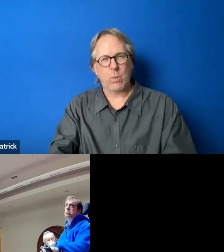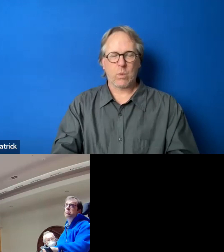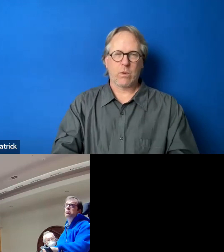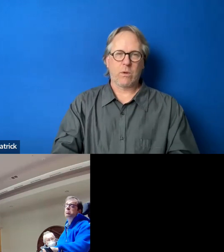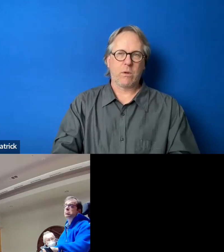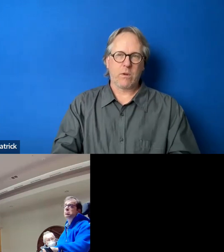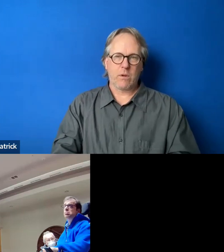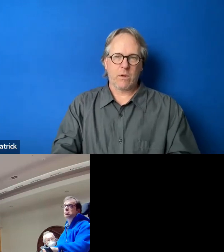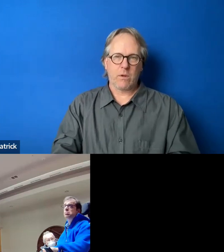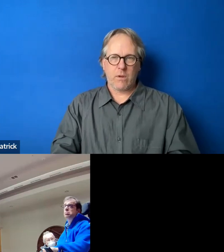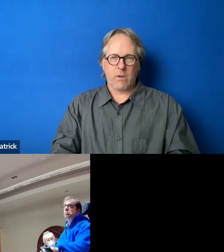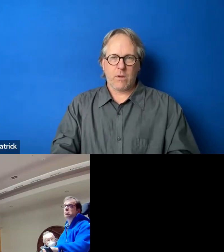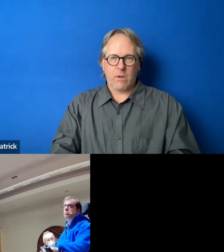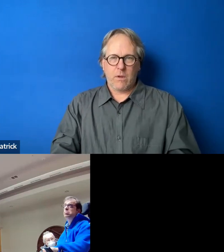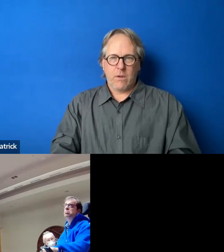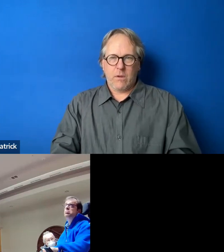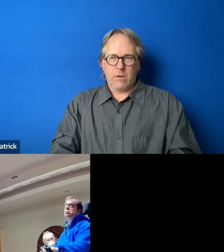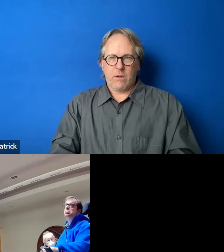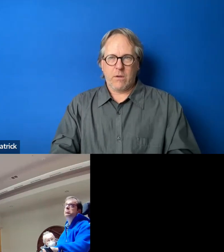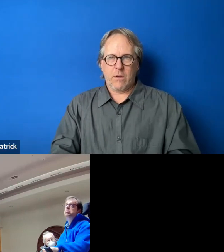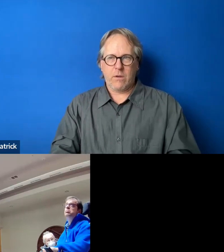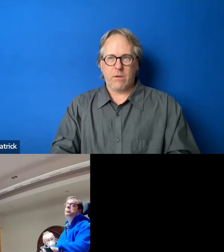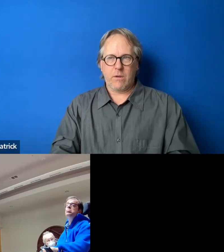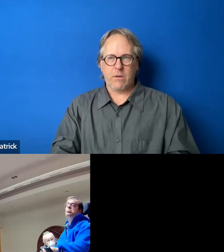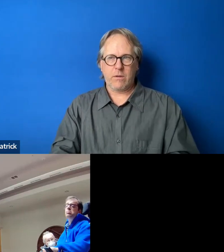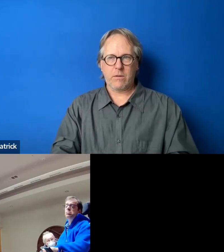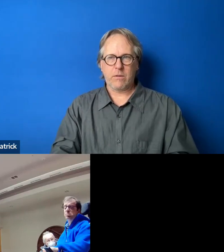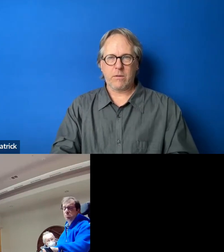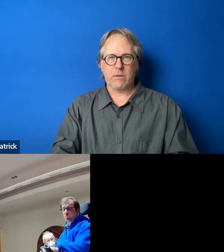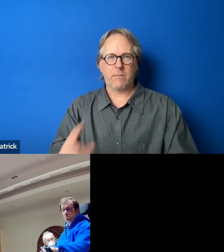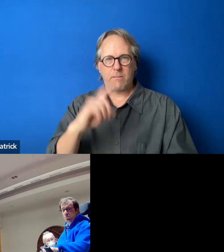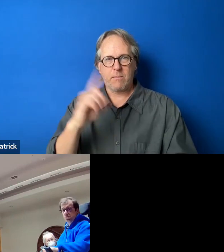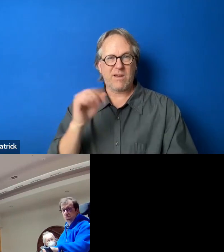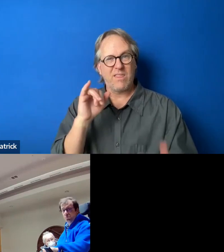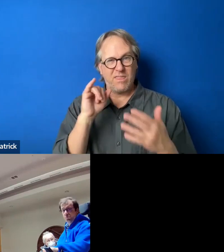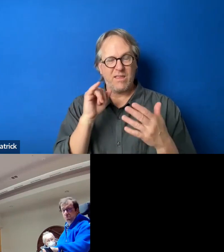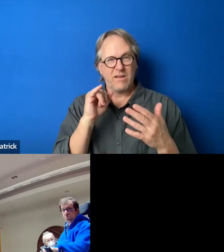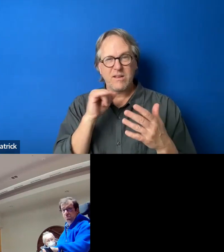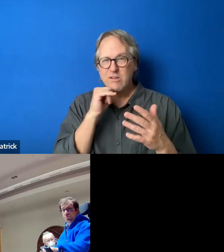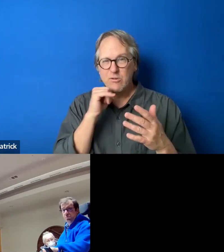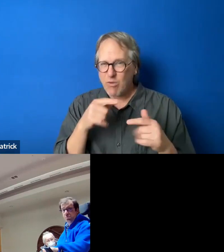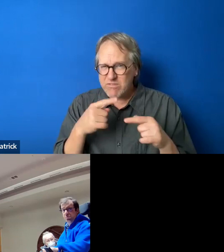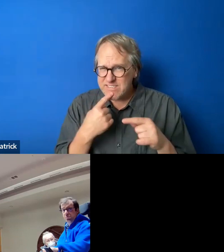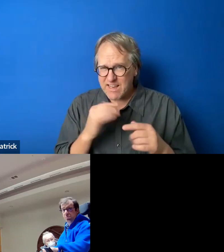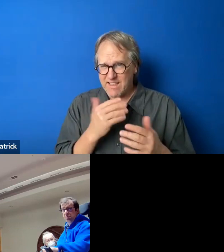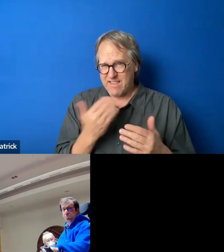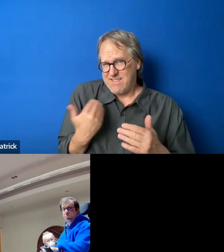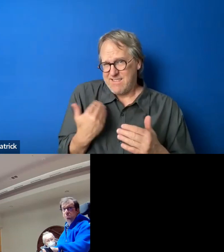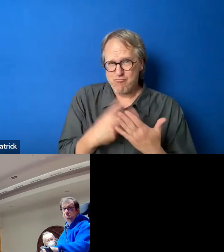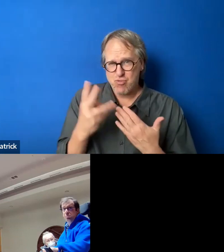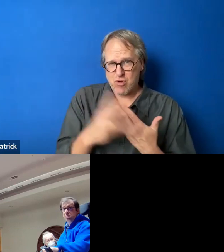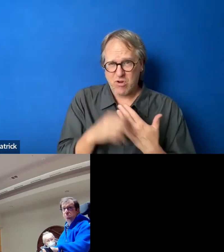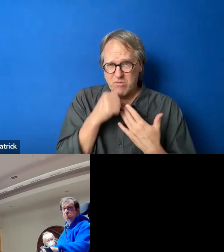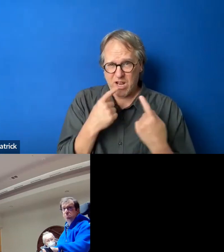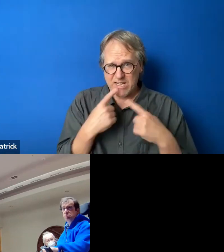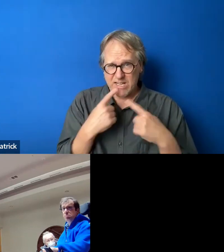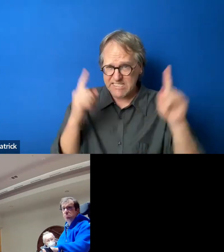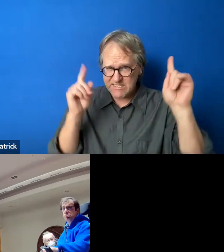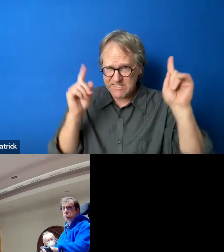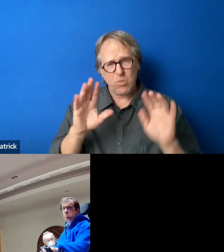But it's hard to say, oh, you know, the AIM program didn't succeed, because I don't know that these